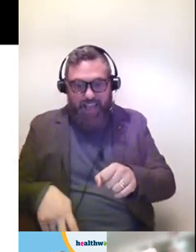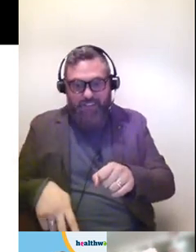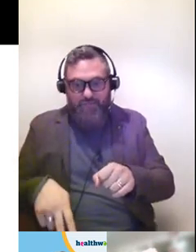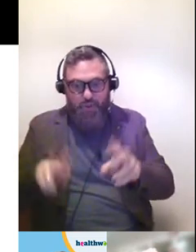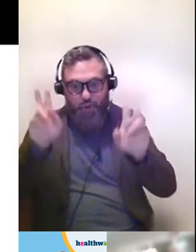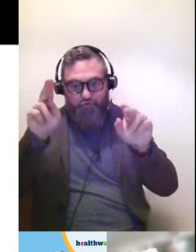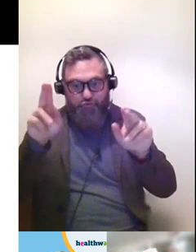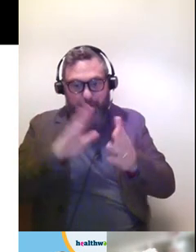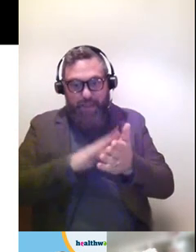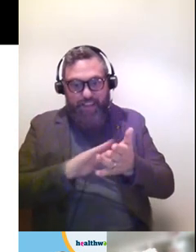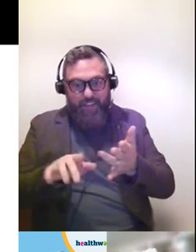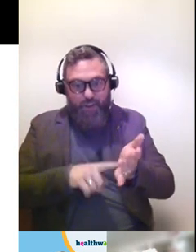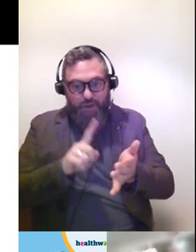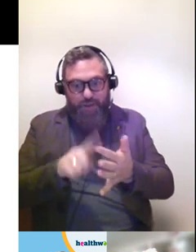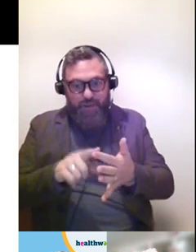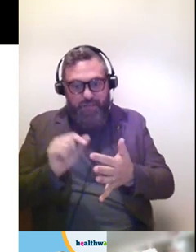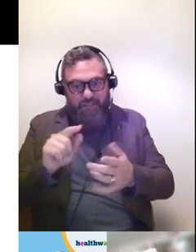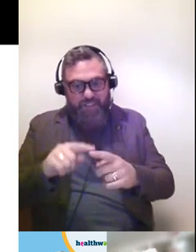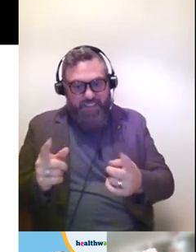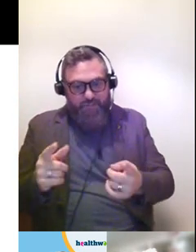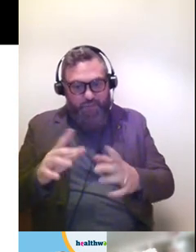a slightly different world.